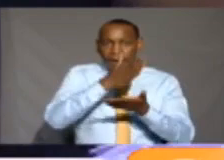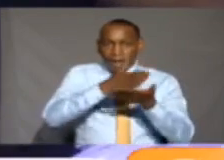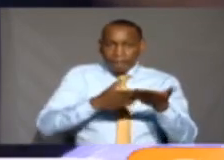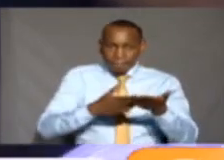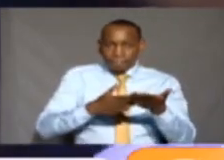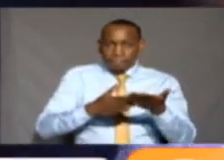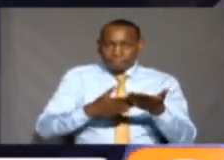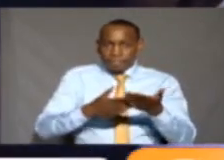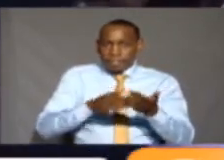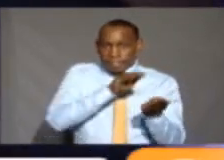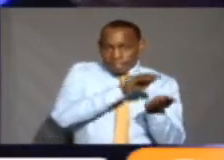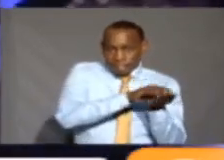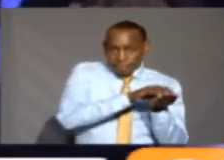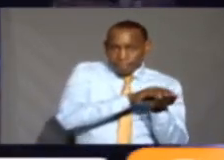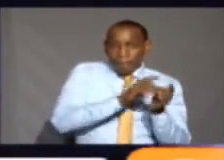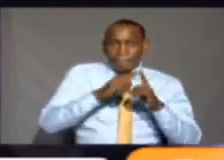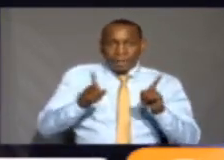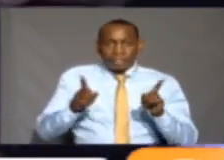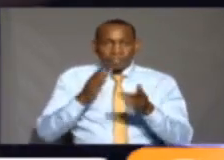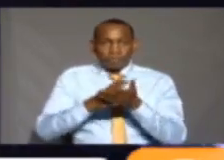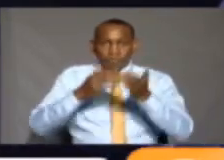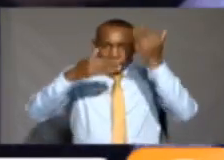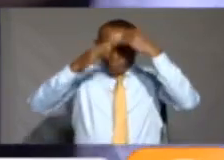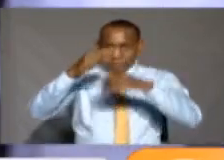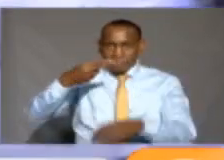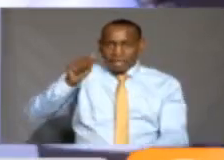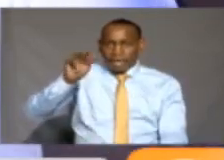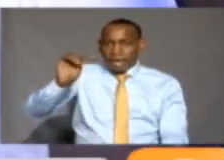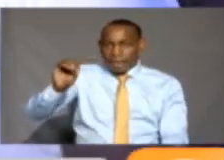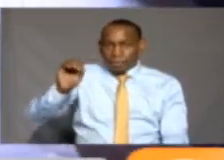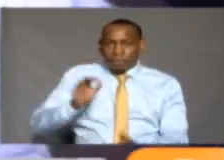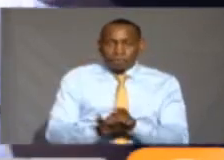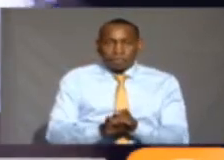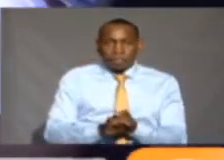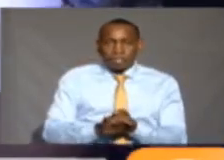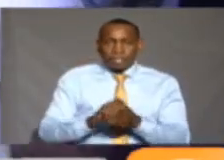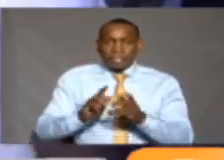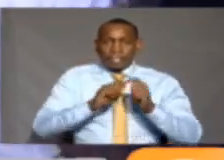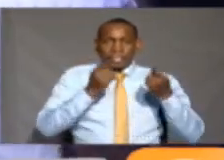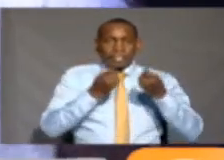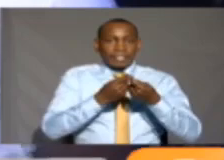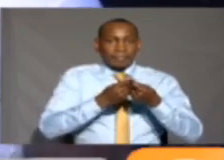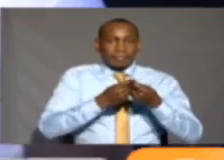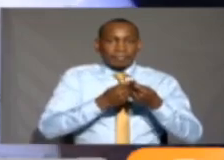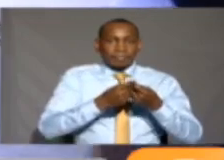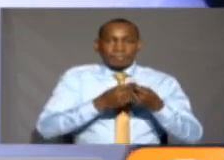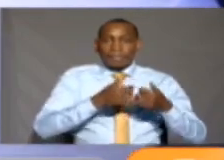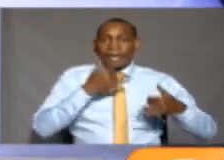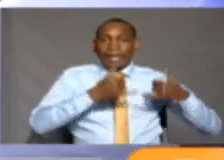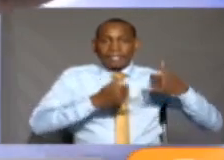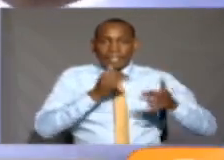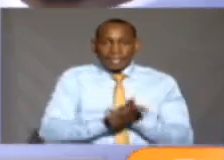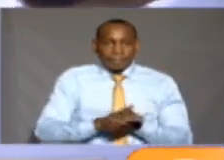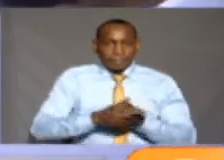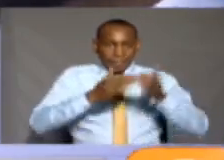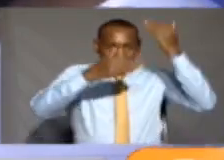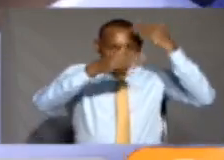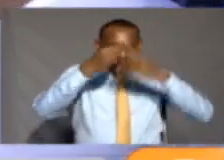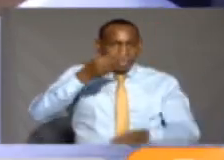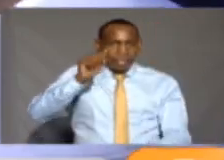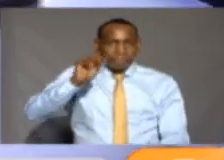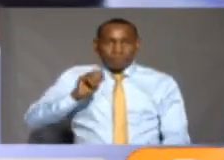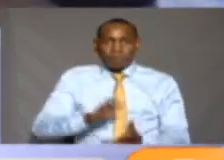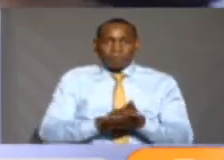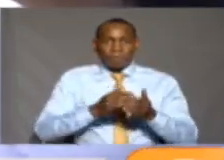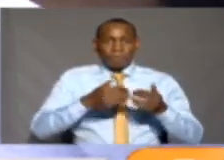going to be mine. But all the same, Professor Hamo, this is Team Algeria right here. Yes. Okay, Professor Hamo is Team Algeria.